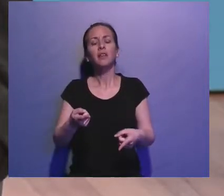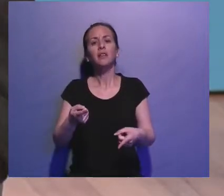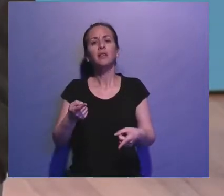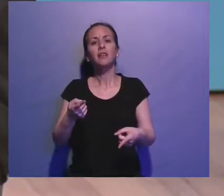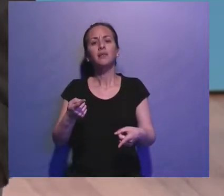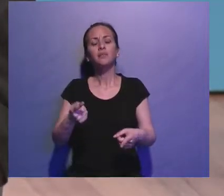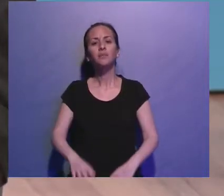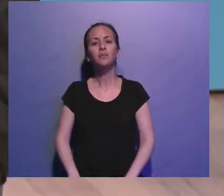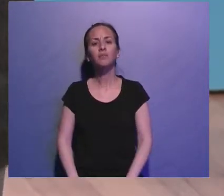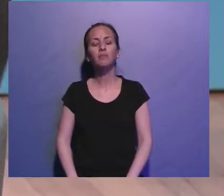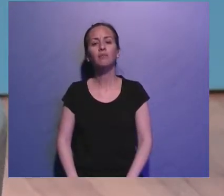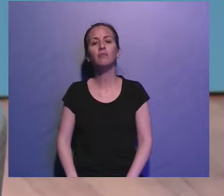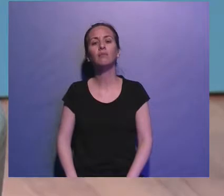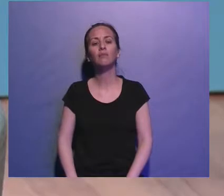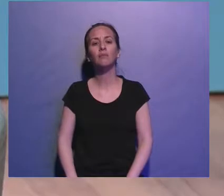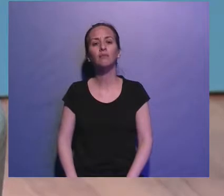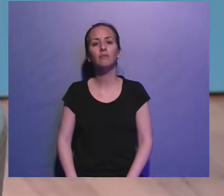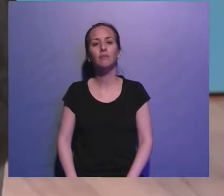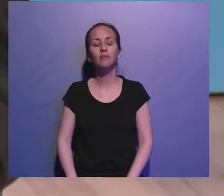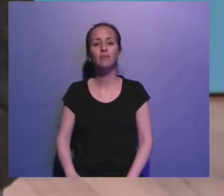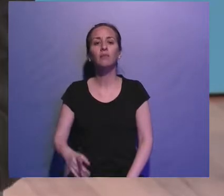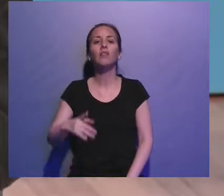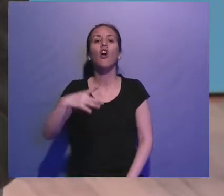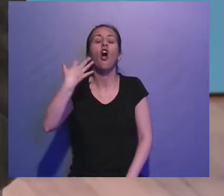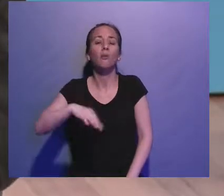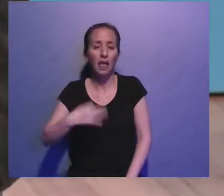law. We should also note